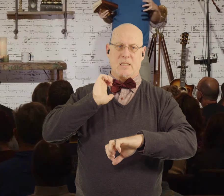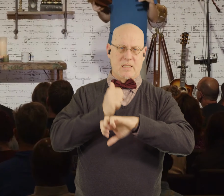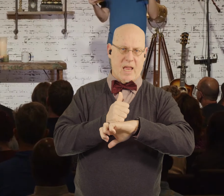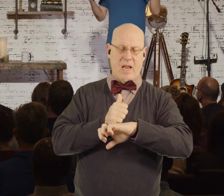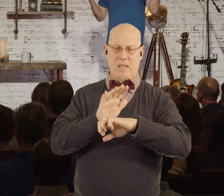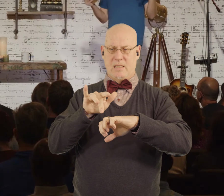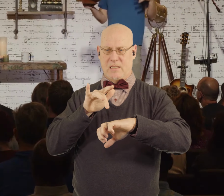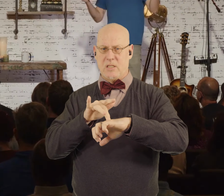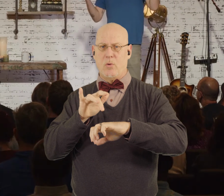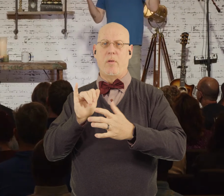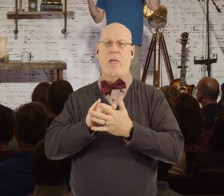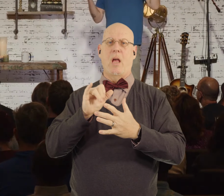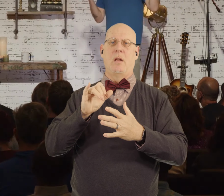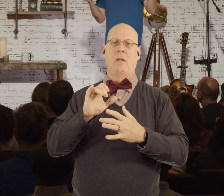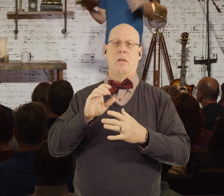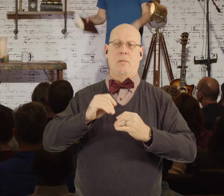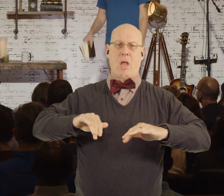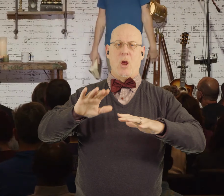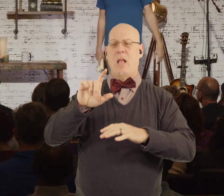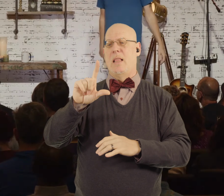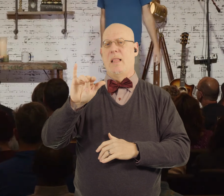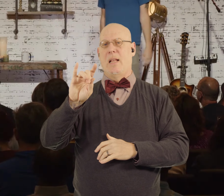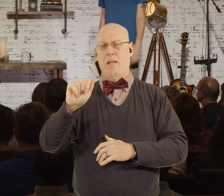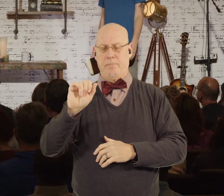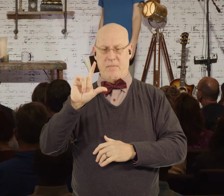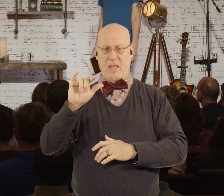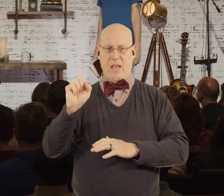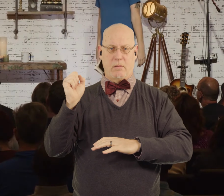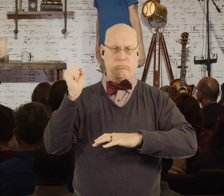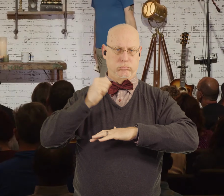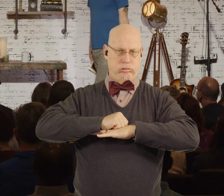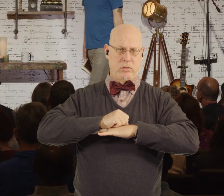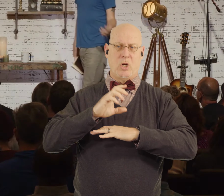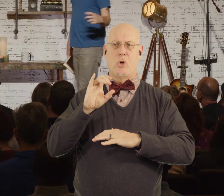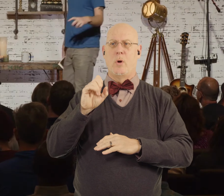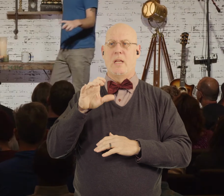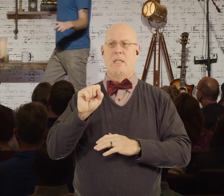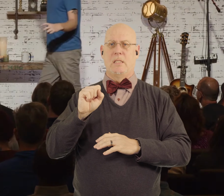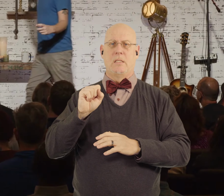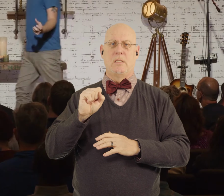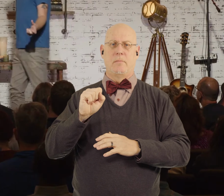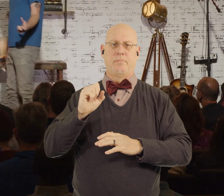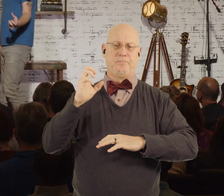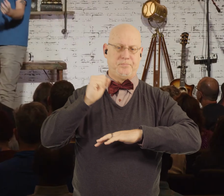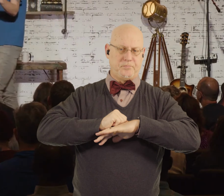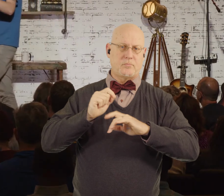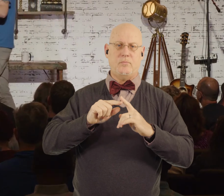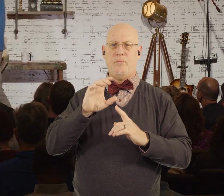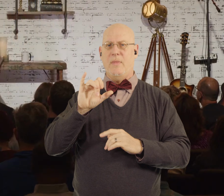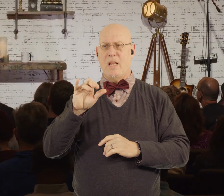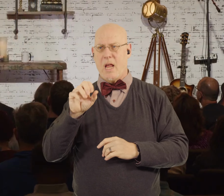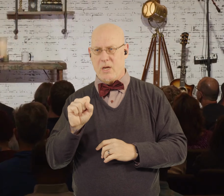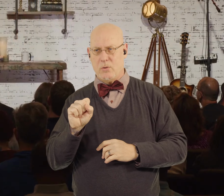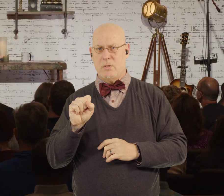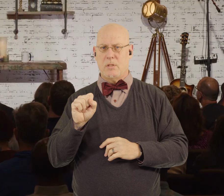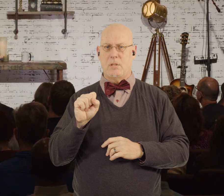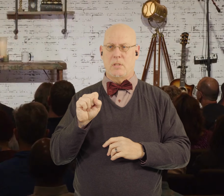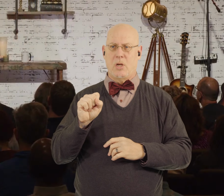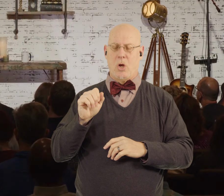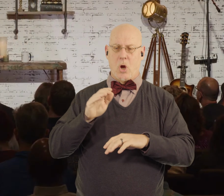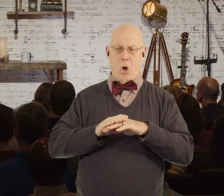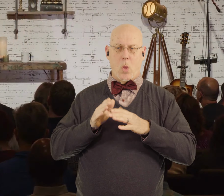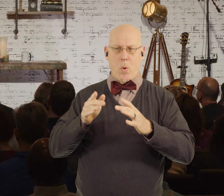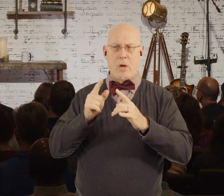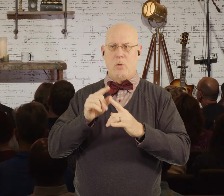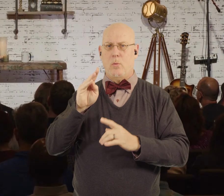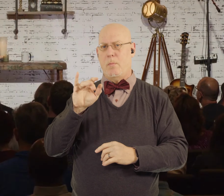Sardis sat in the powerful empire of Lydia. And when Lydia fell, when Croesus fell to Cyrus